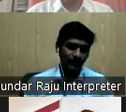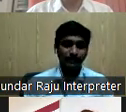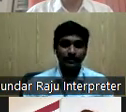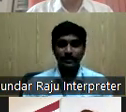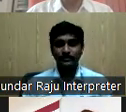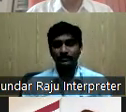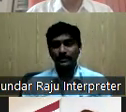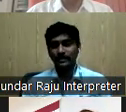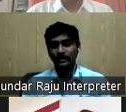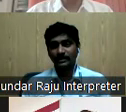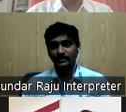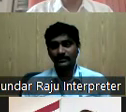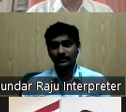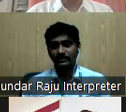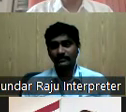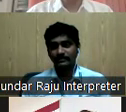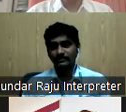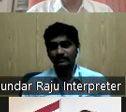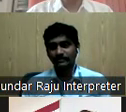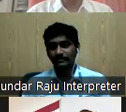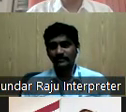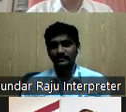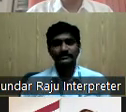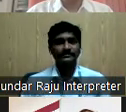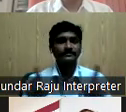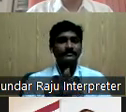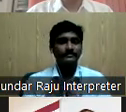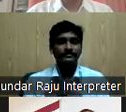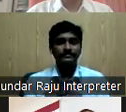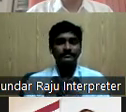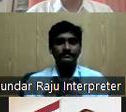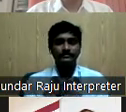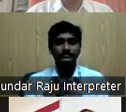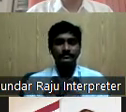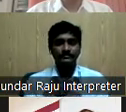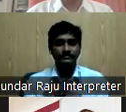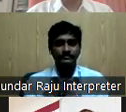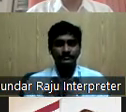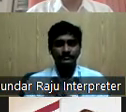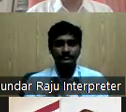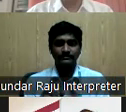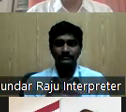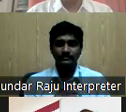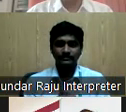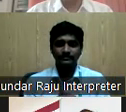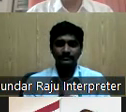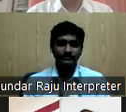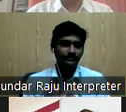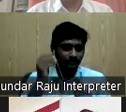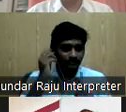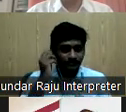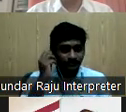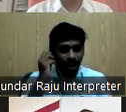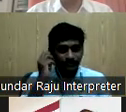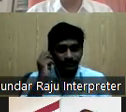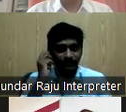and husband bought a truck and met with an accident and passed away. And whatever loan he borrowed, and the